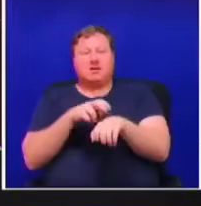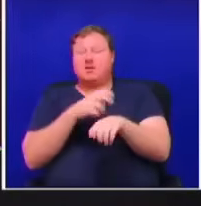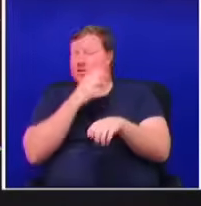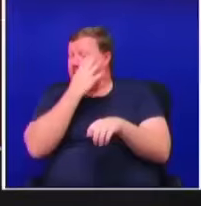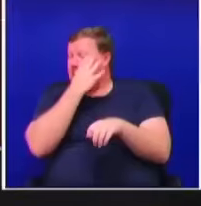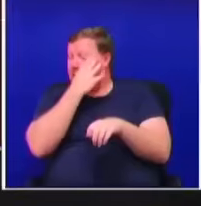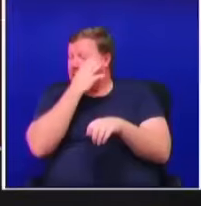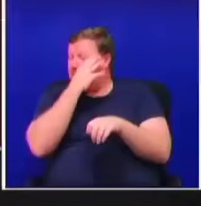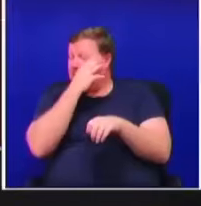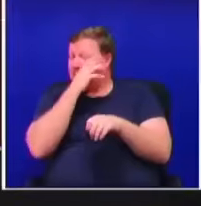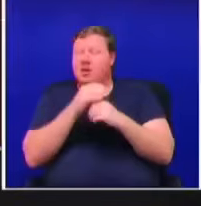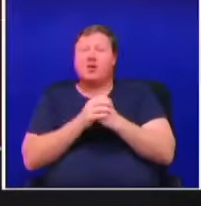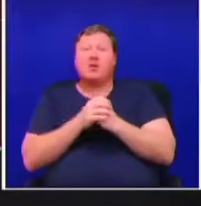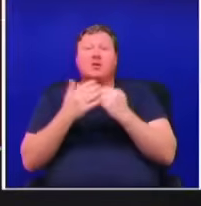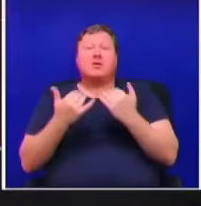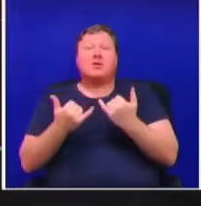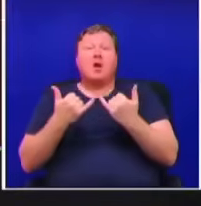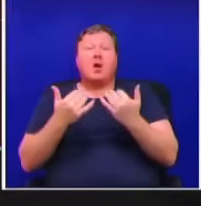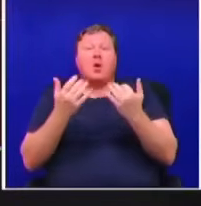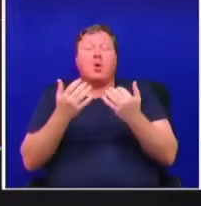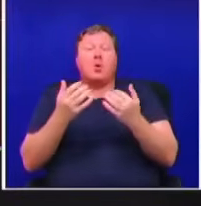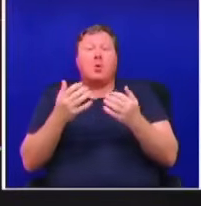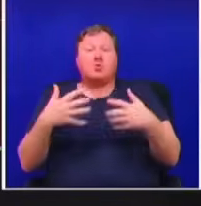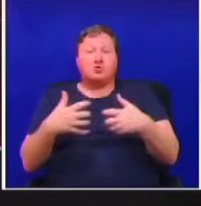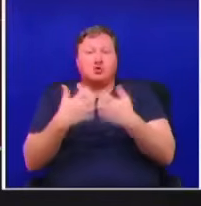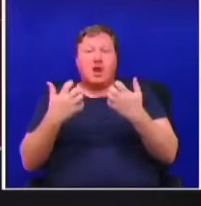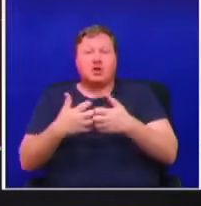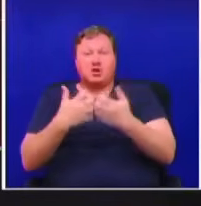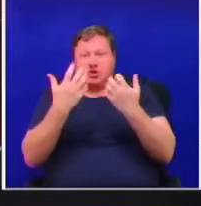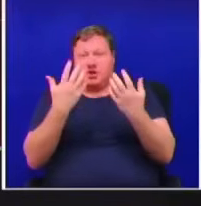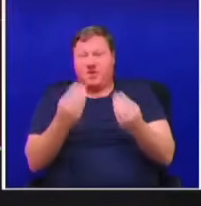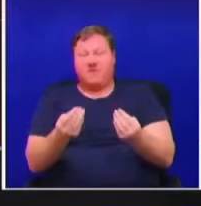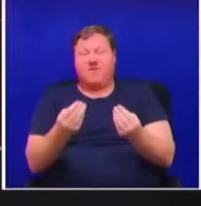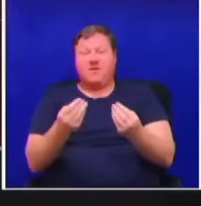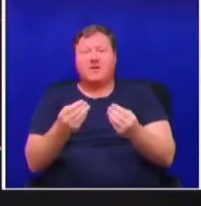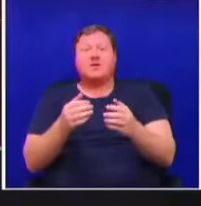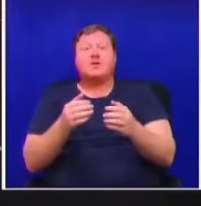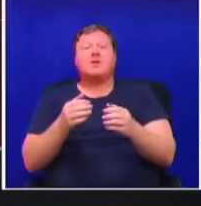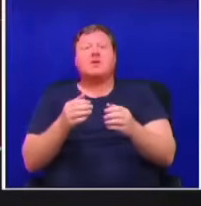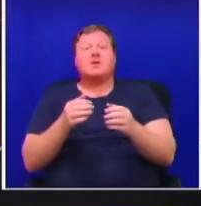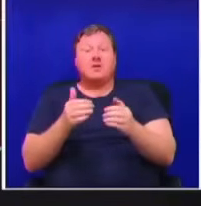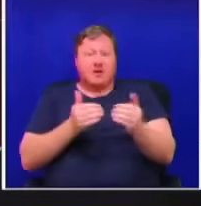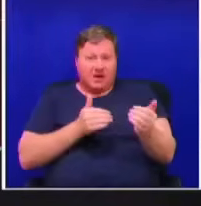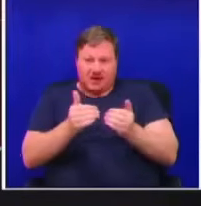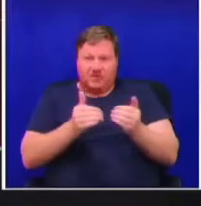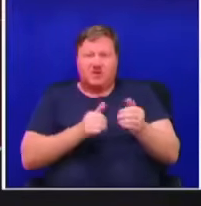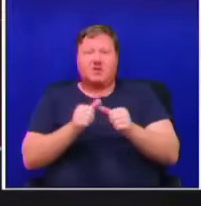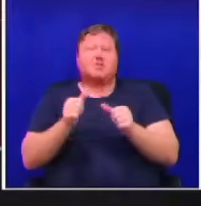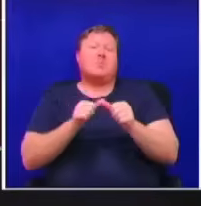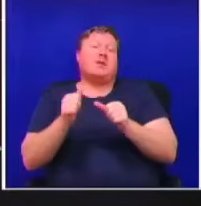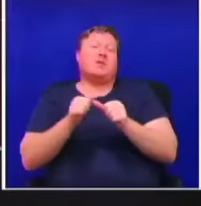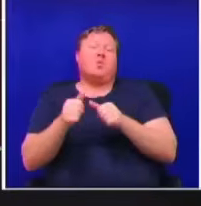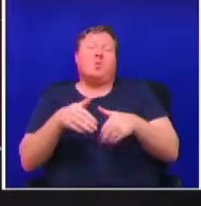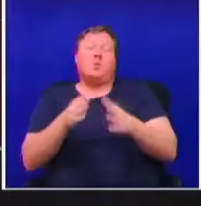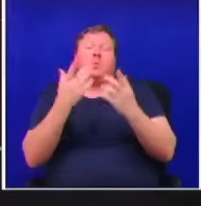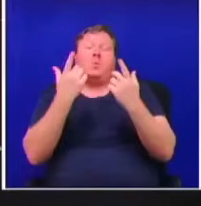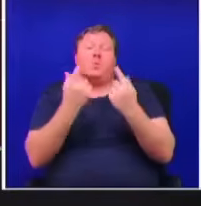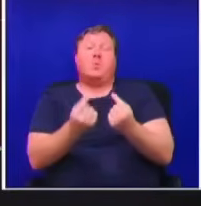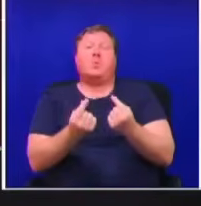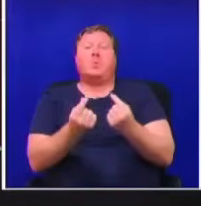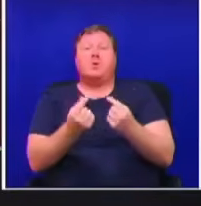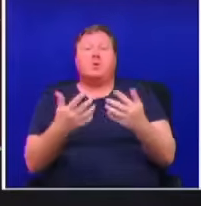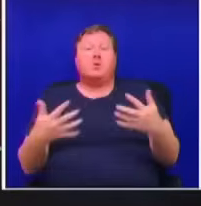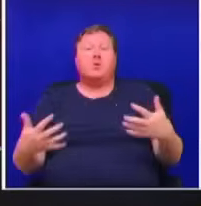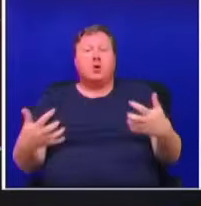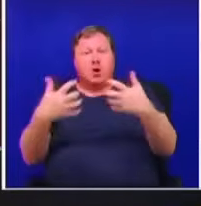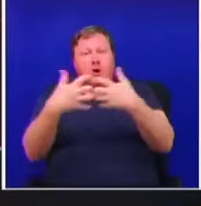Its immediate challenge is to strengthen its governance to ensure compliance with